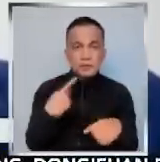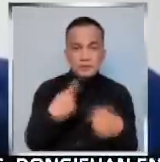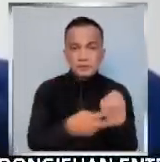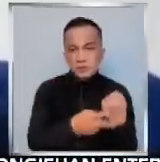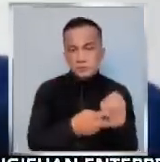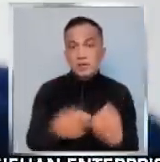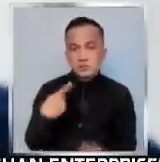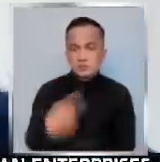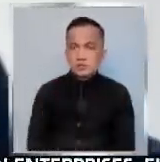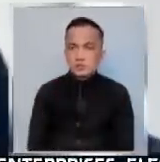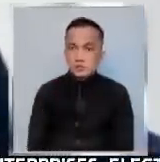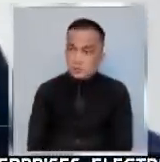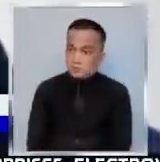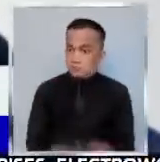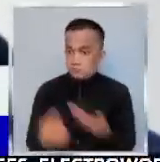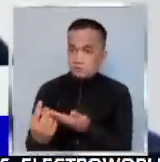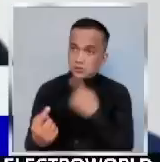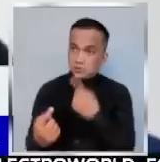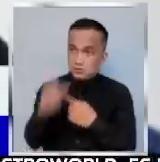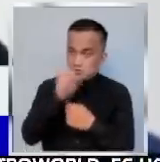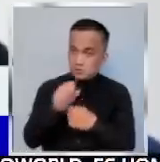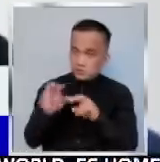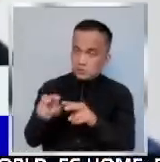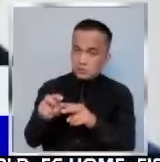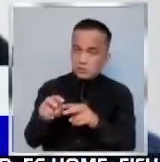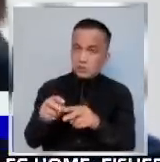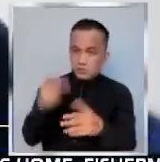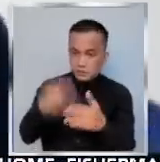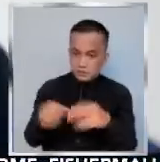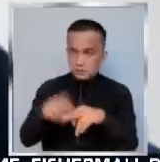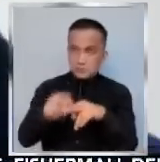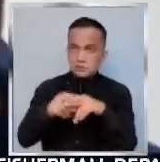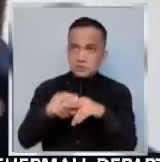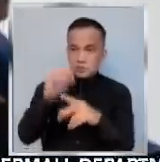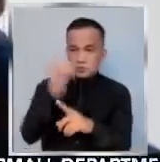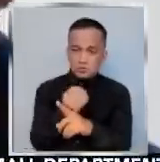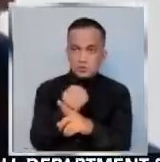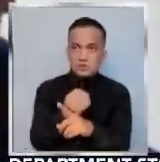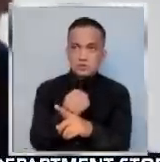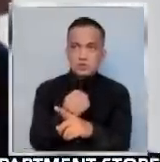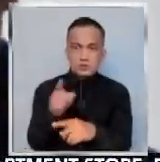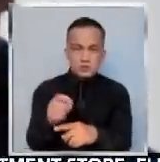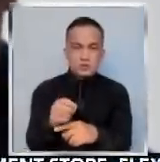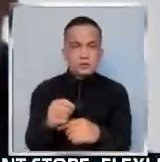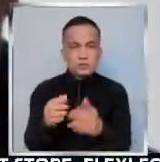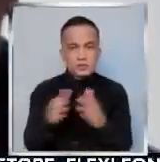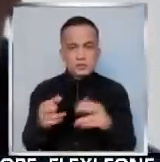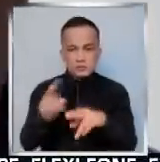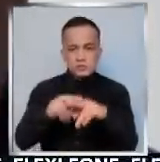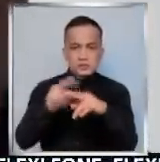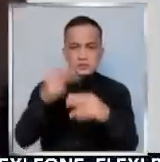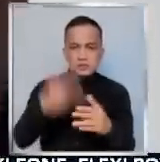see, this is my bold prediction, we will see a price increase in October, a substantial price increase because of that